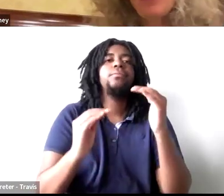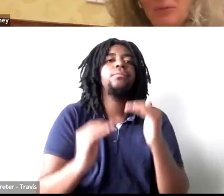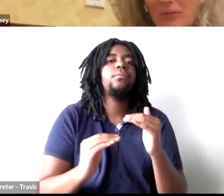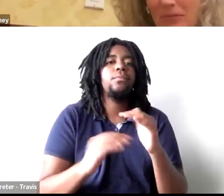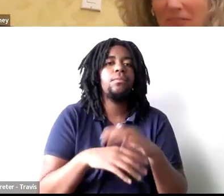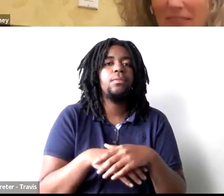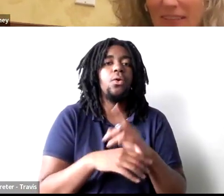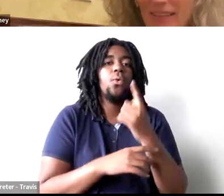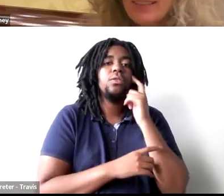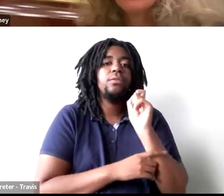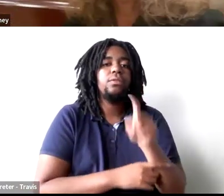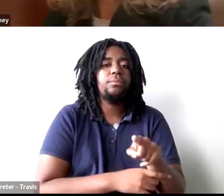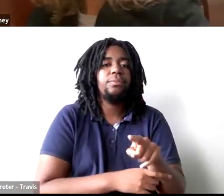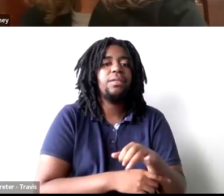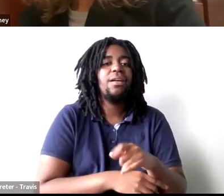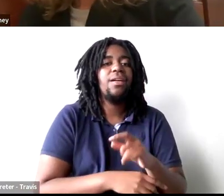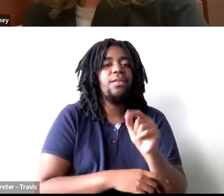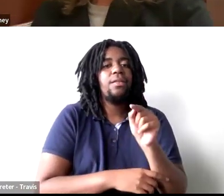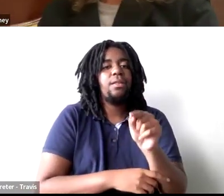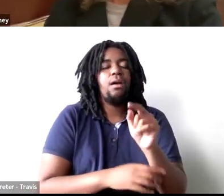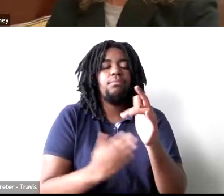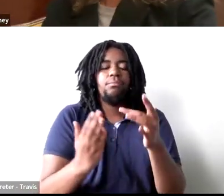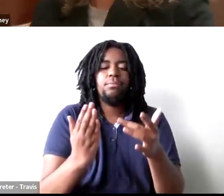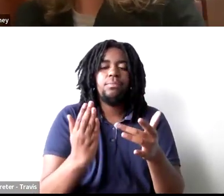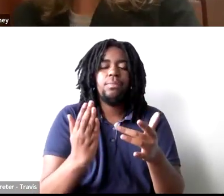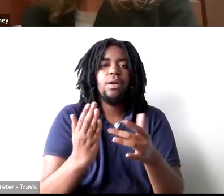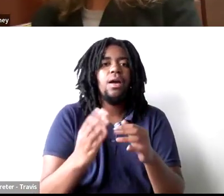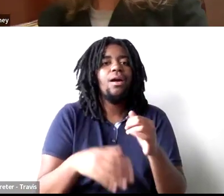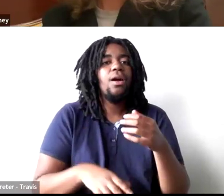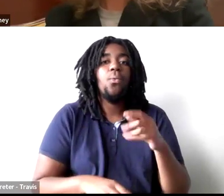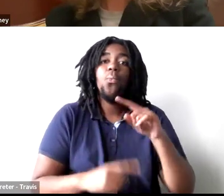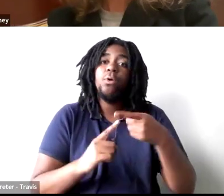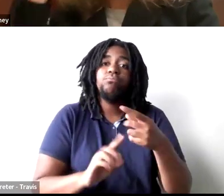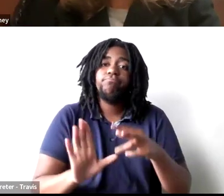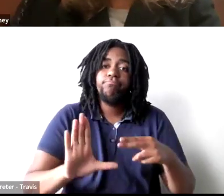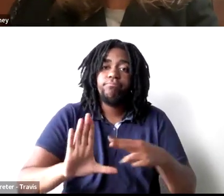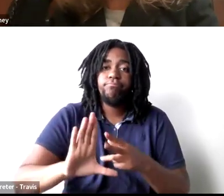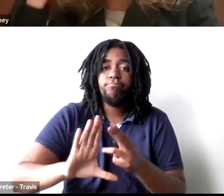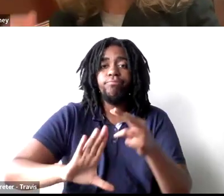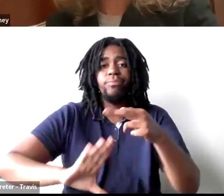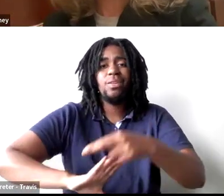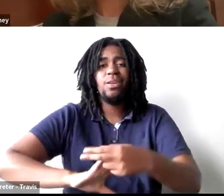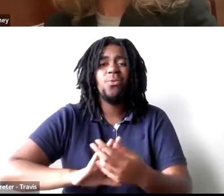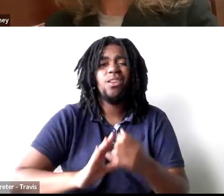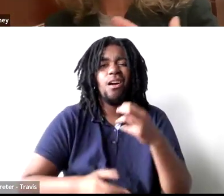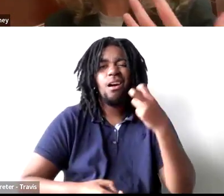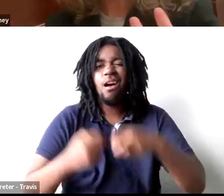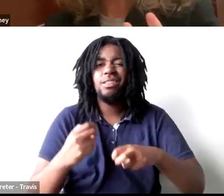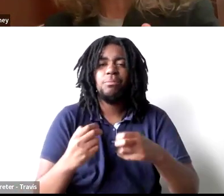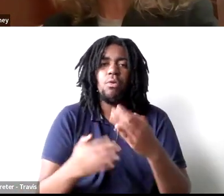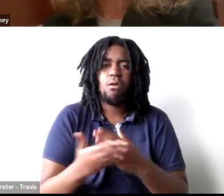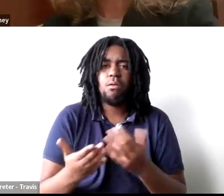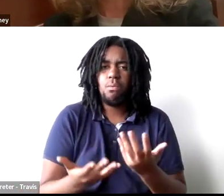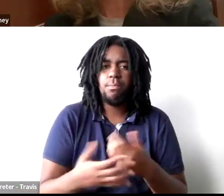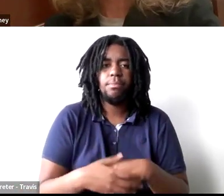technical element of cutting silhouettes? Sorry, I was reading the wrong text. Well, the difference about cutting silhouettes between what